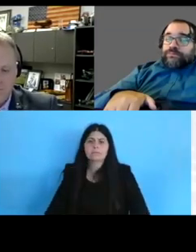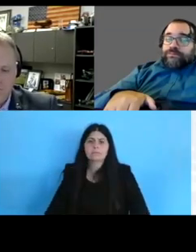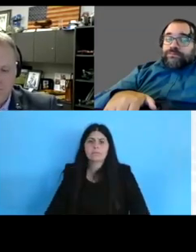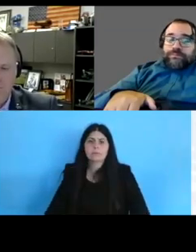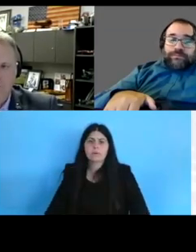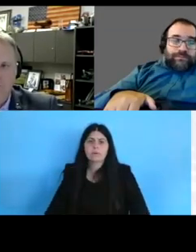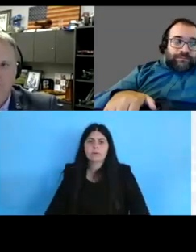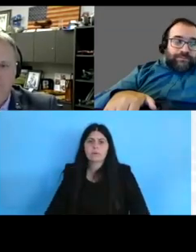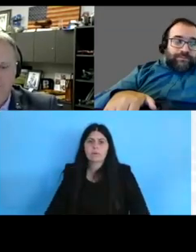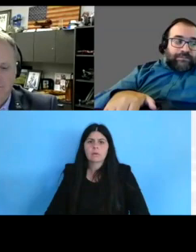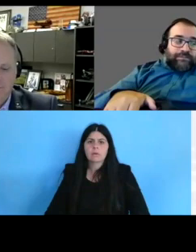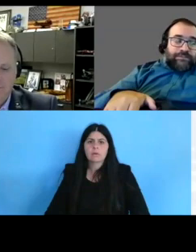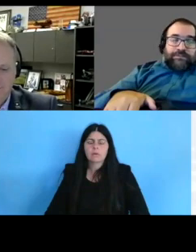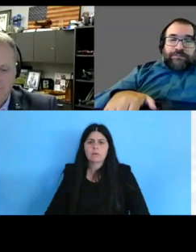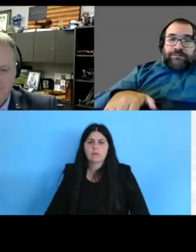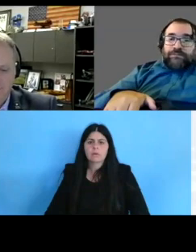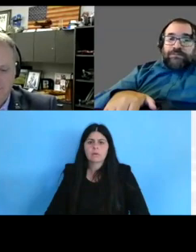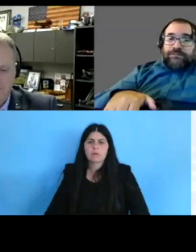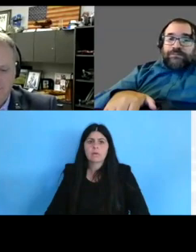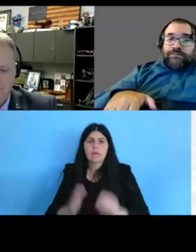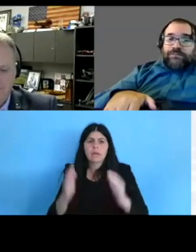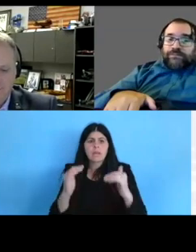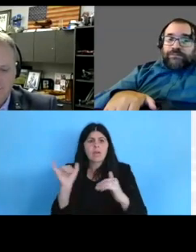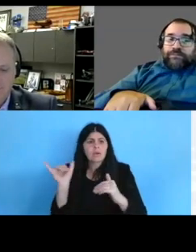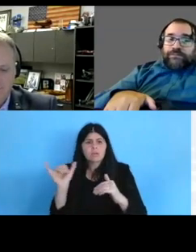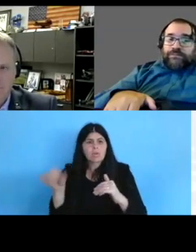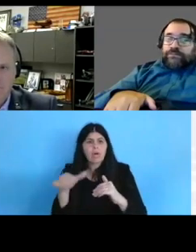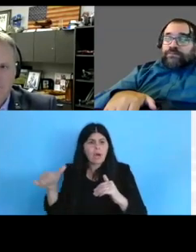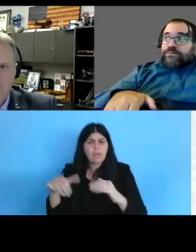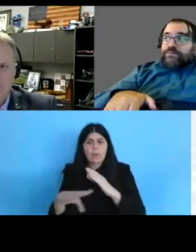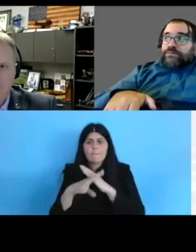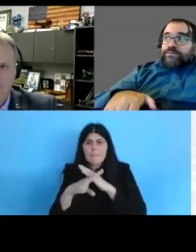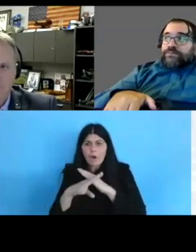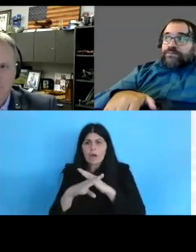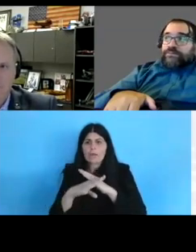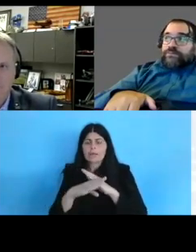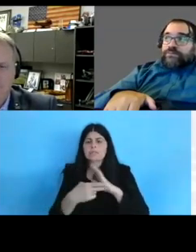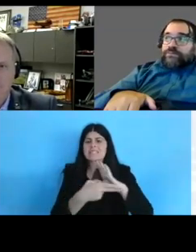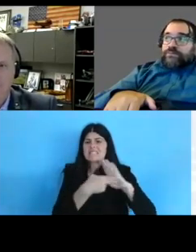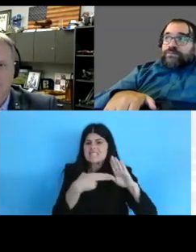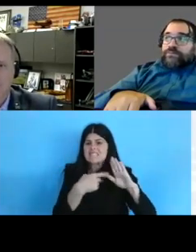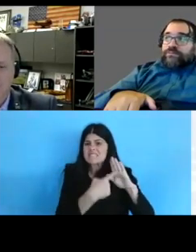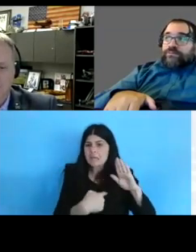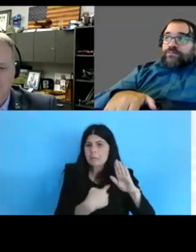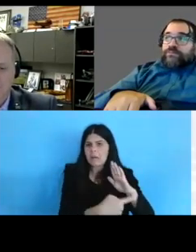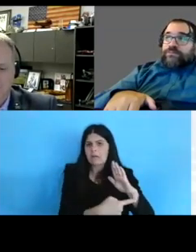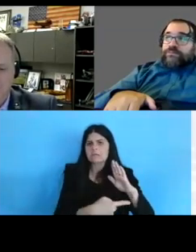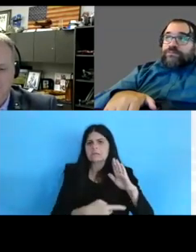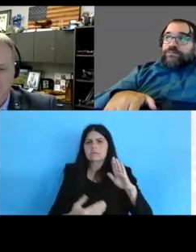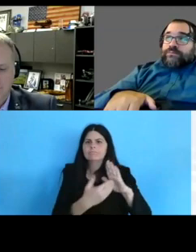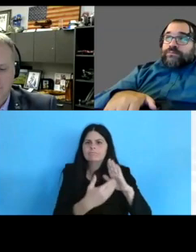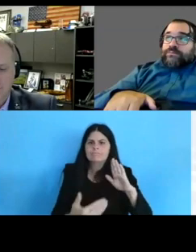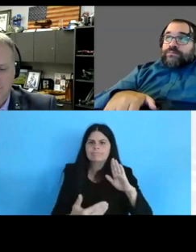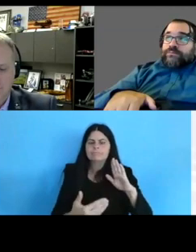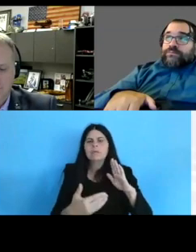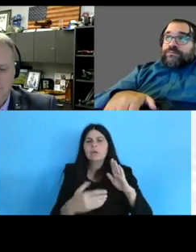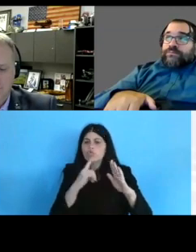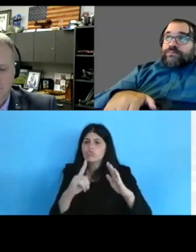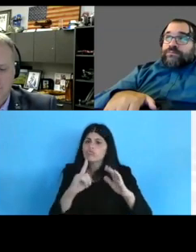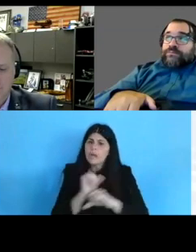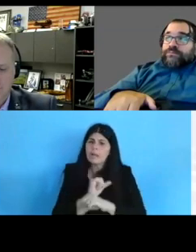societal barriers and stigmas that limit our opportunities